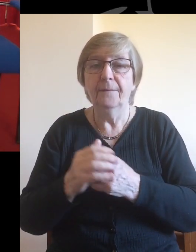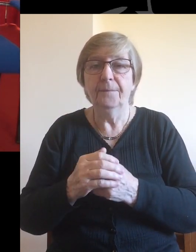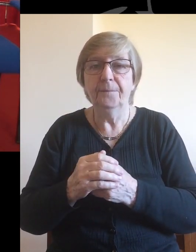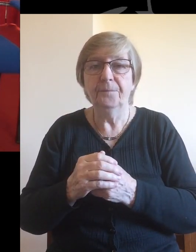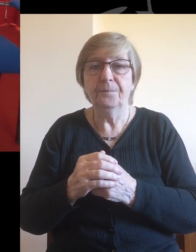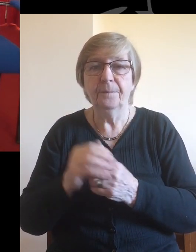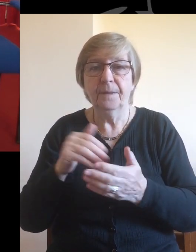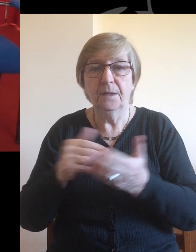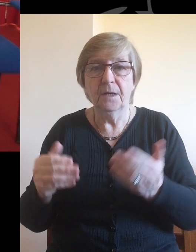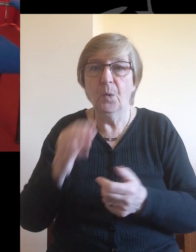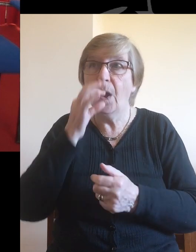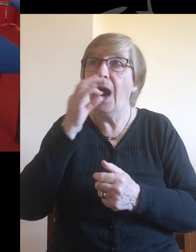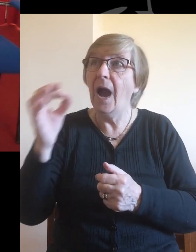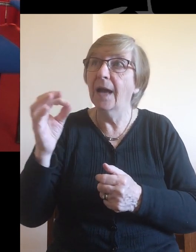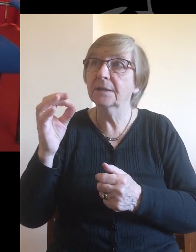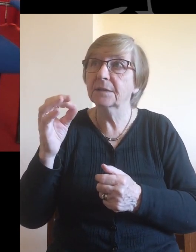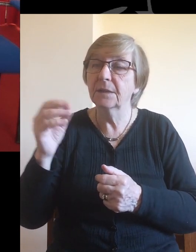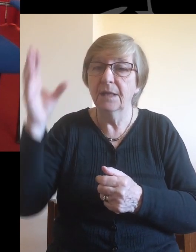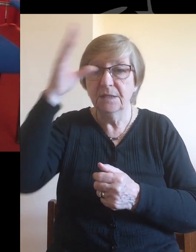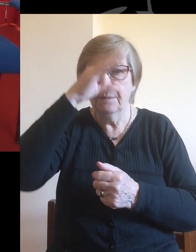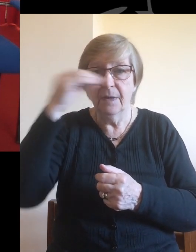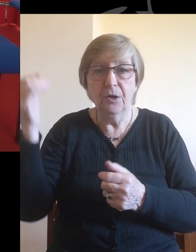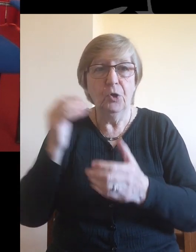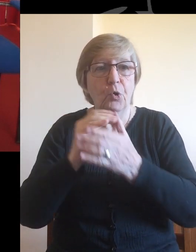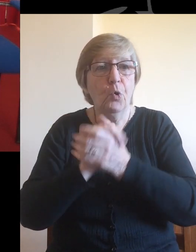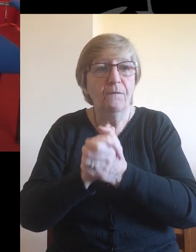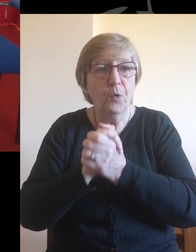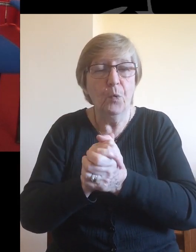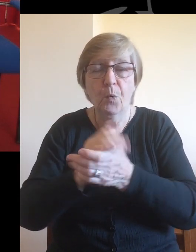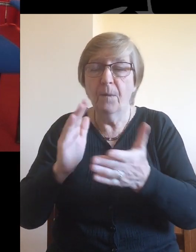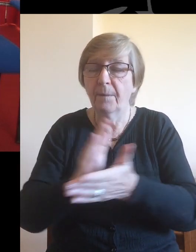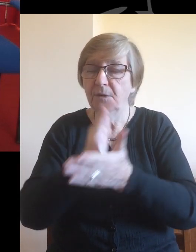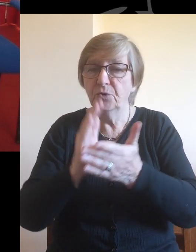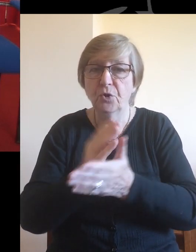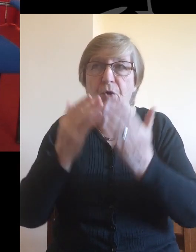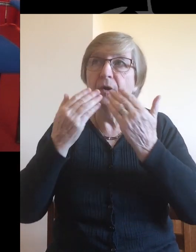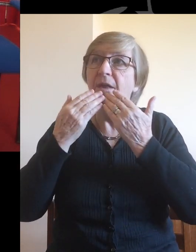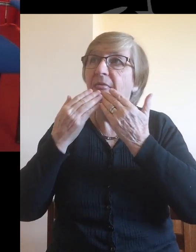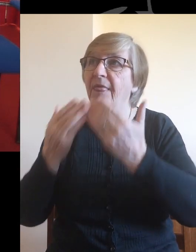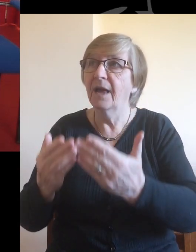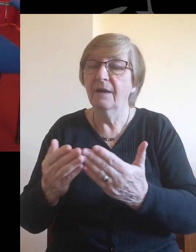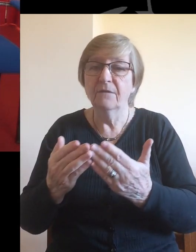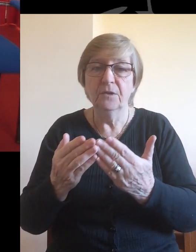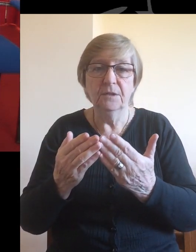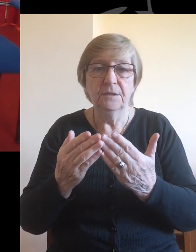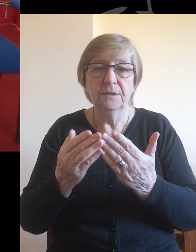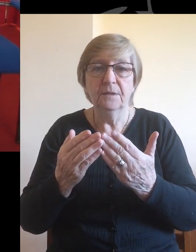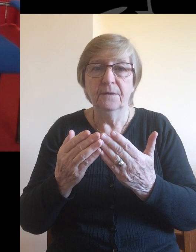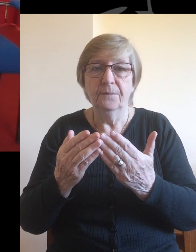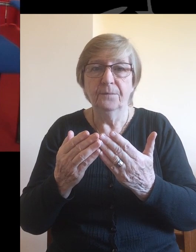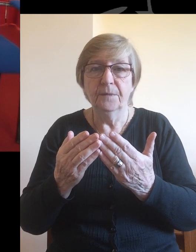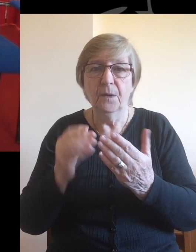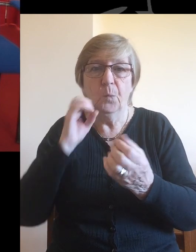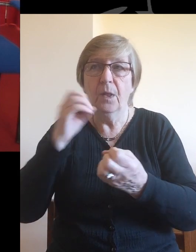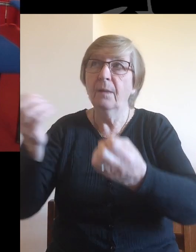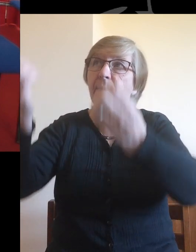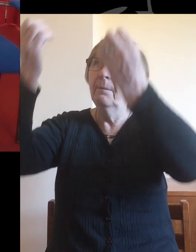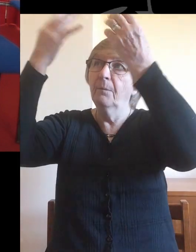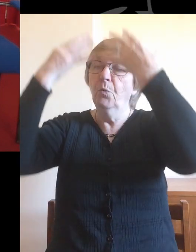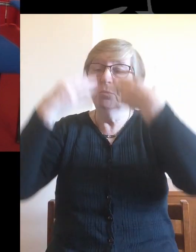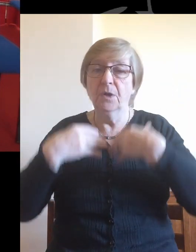And now we ask that the Spirit of hope and joy and thankfulness may be poured out on